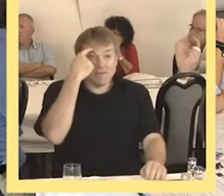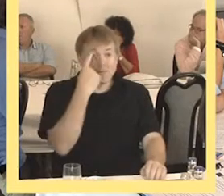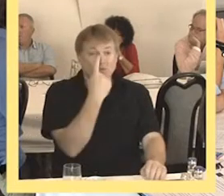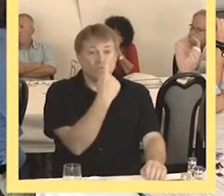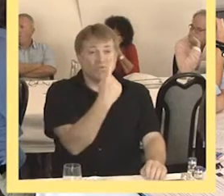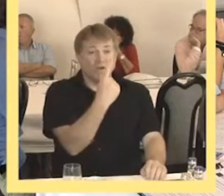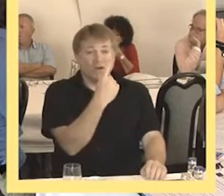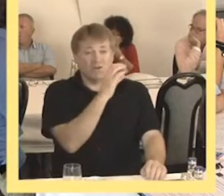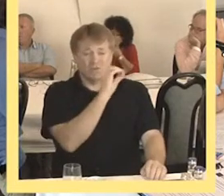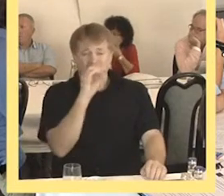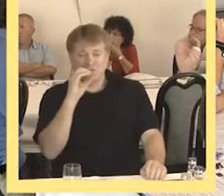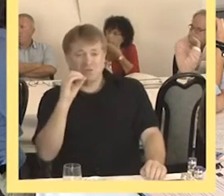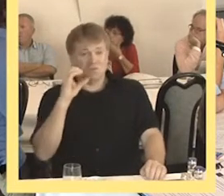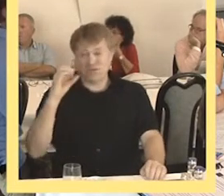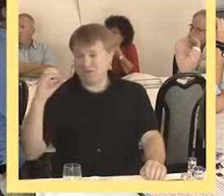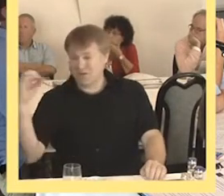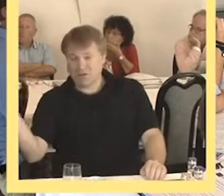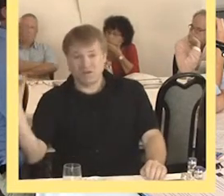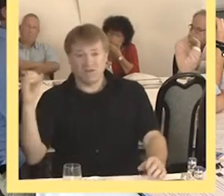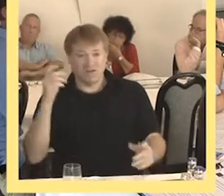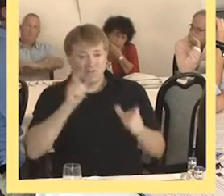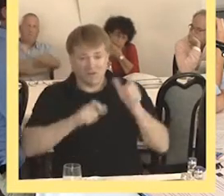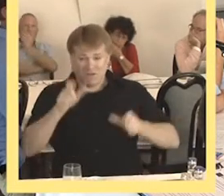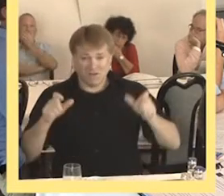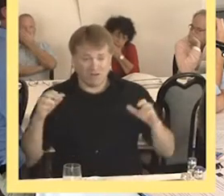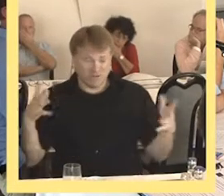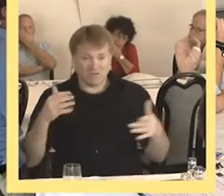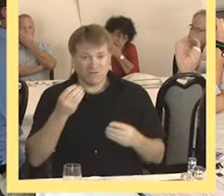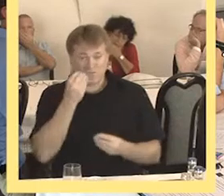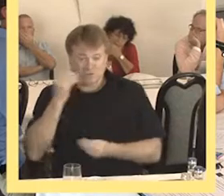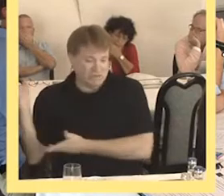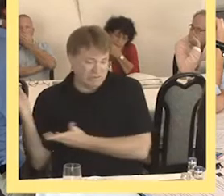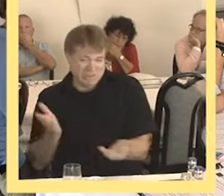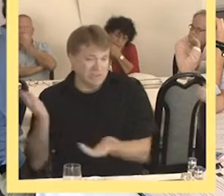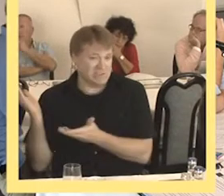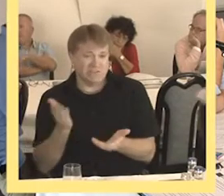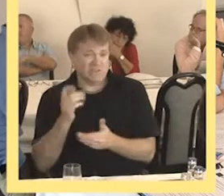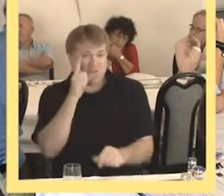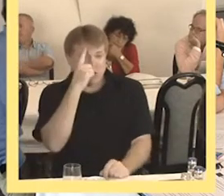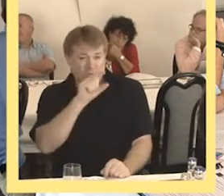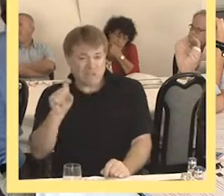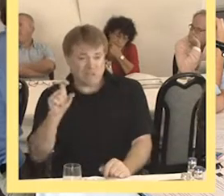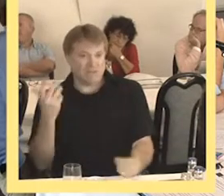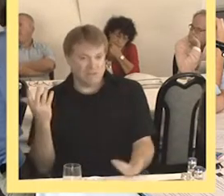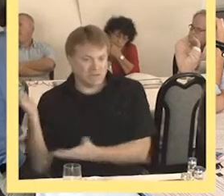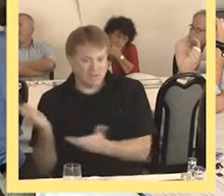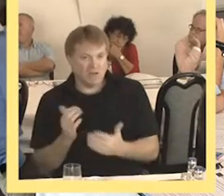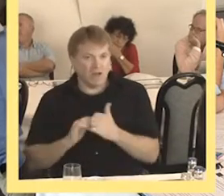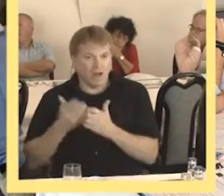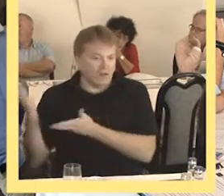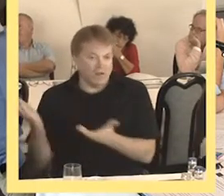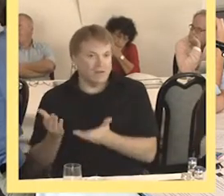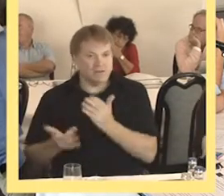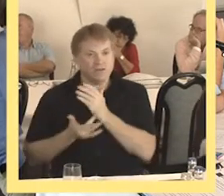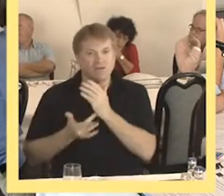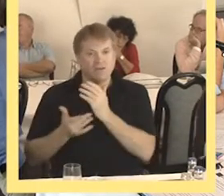week? That we are able to supply the European Commission with a task force of experts who are the experts in this